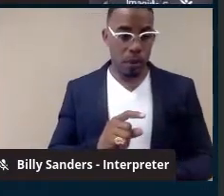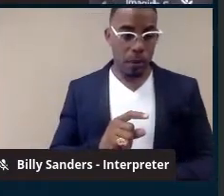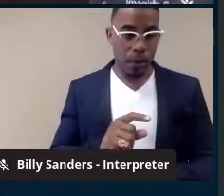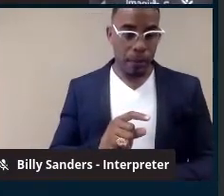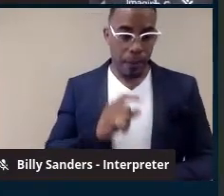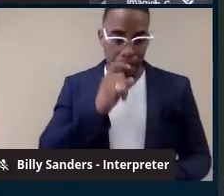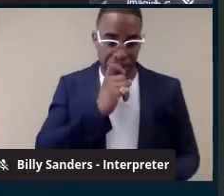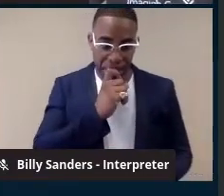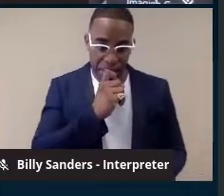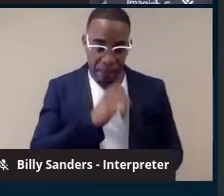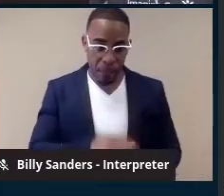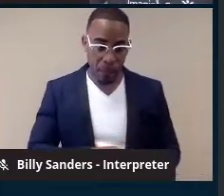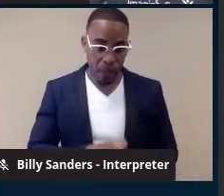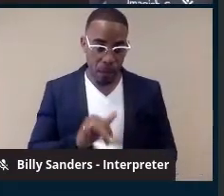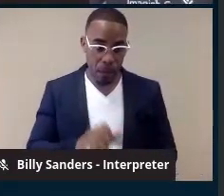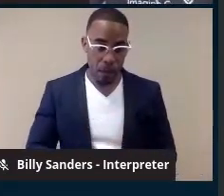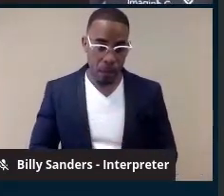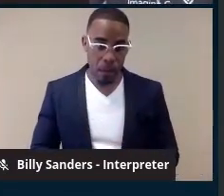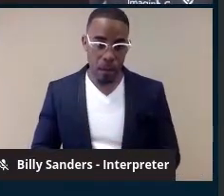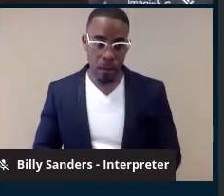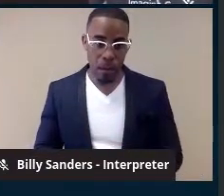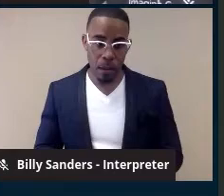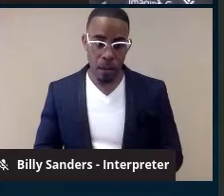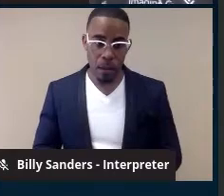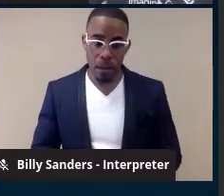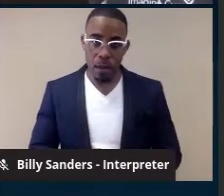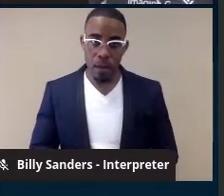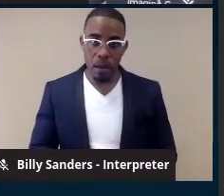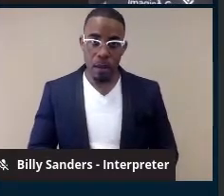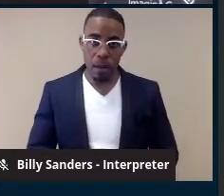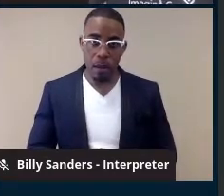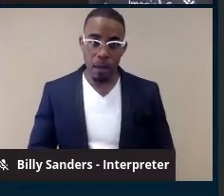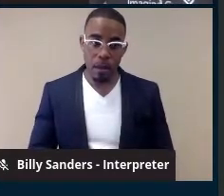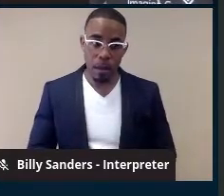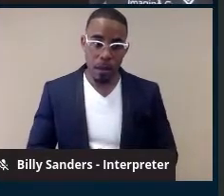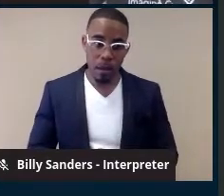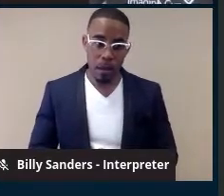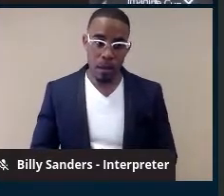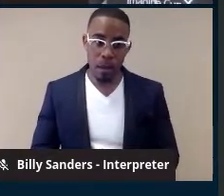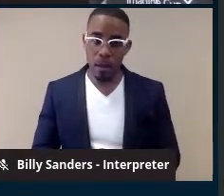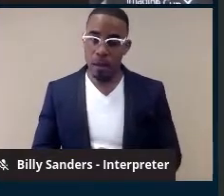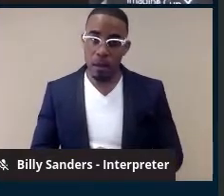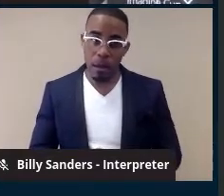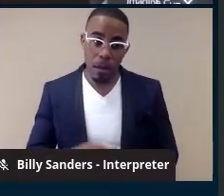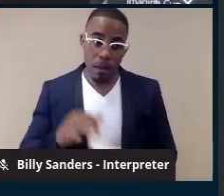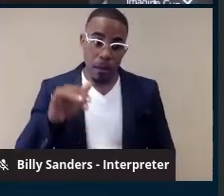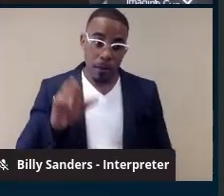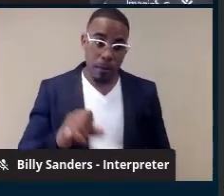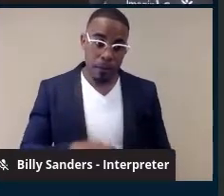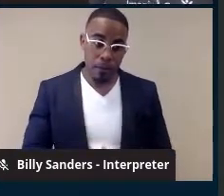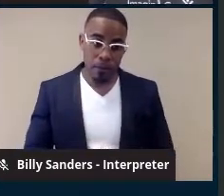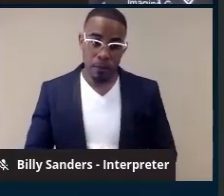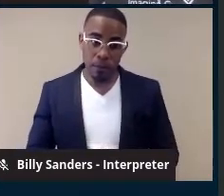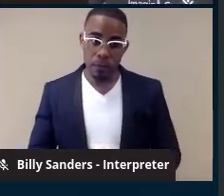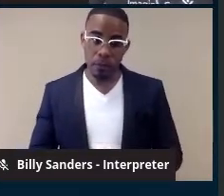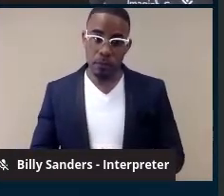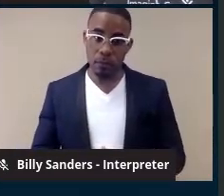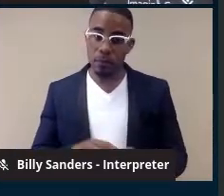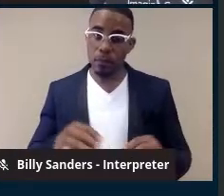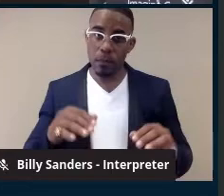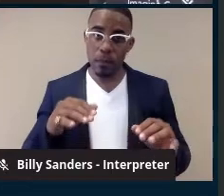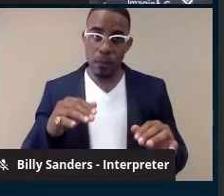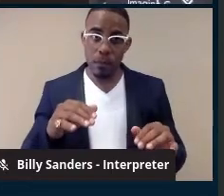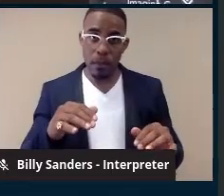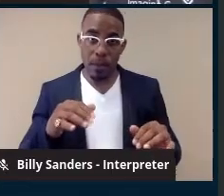to our script. And then we write that when someone mentions, dev, then